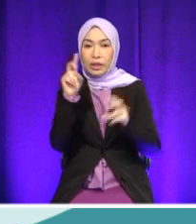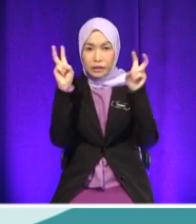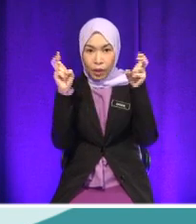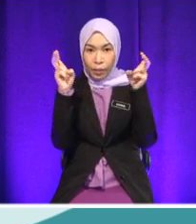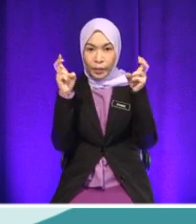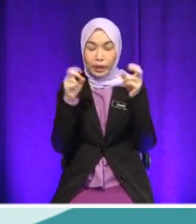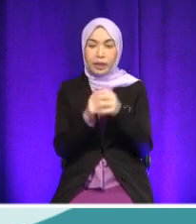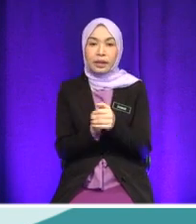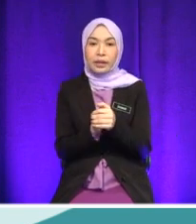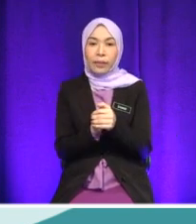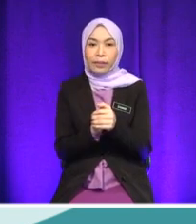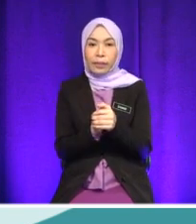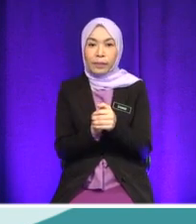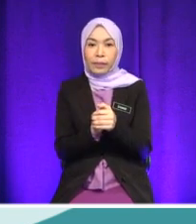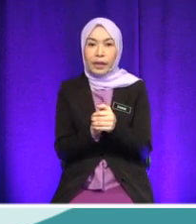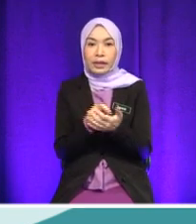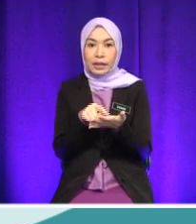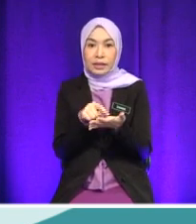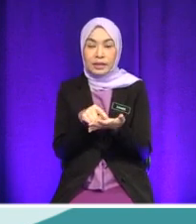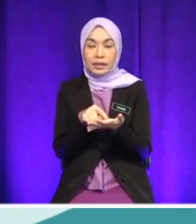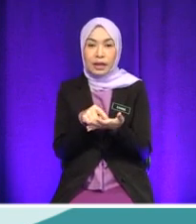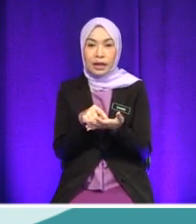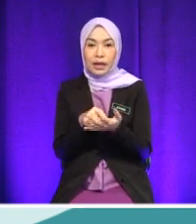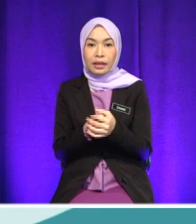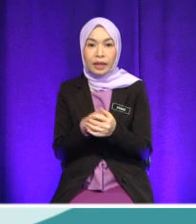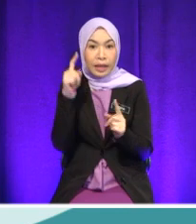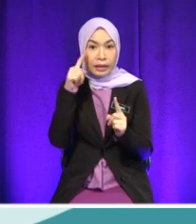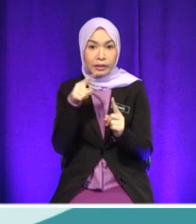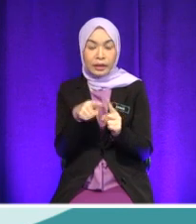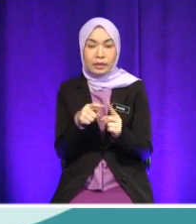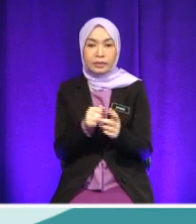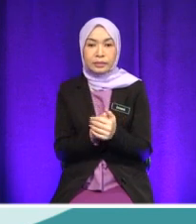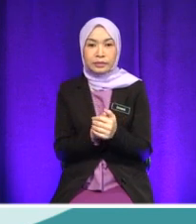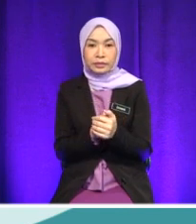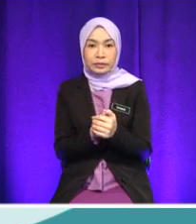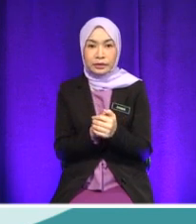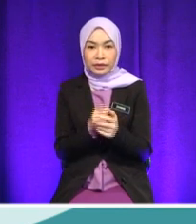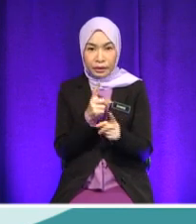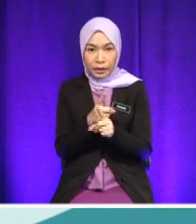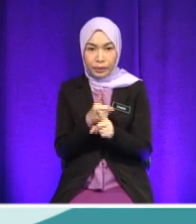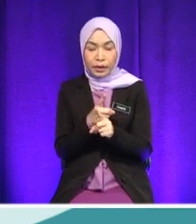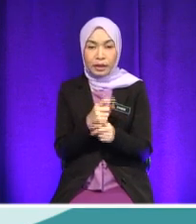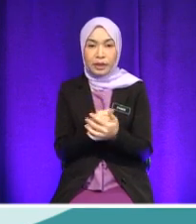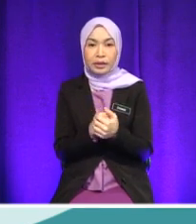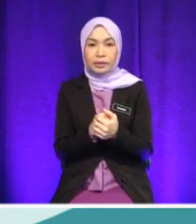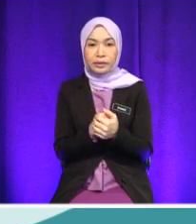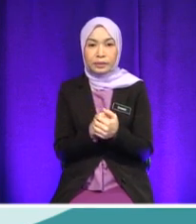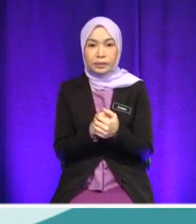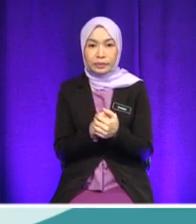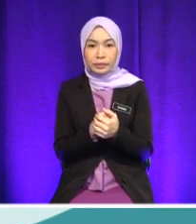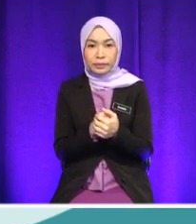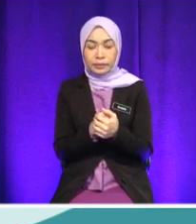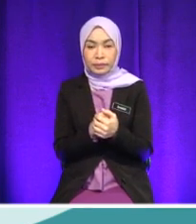the other persons, disagree completely, or we might agree with part of what they are saying. So read